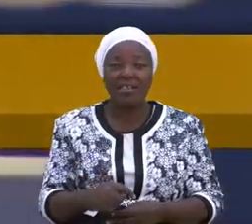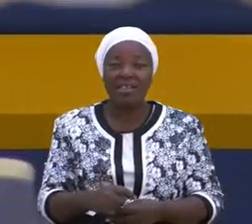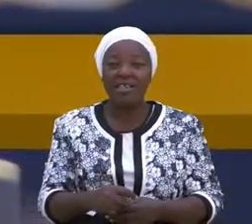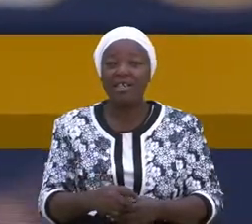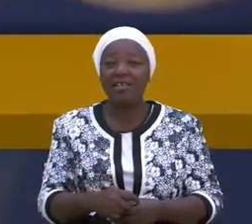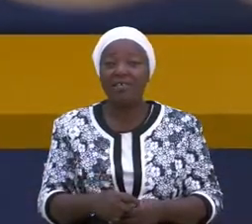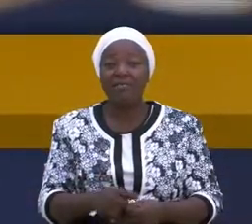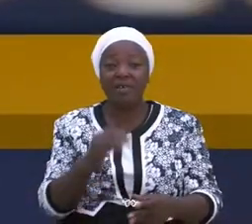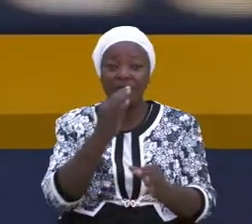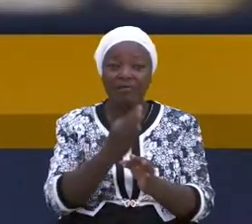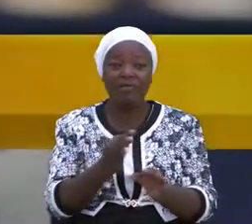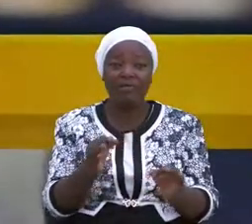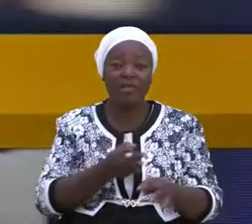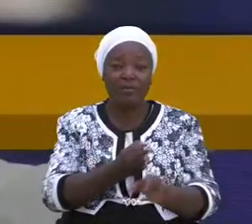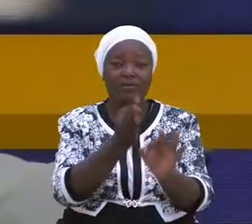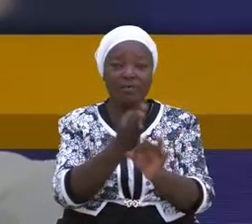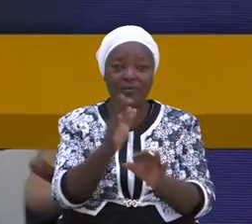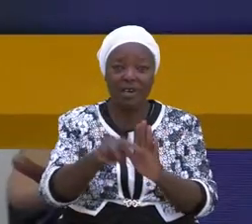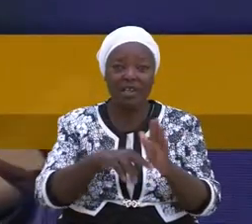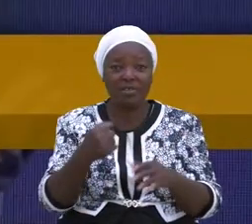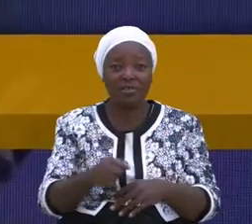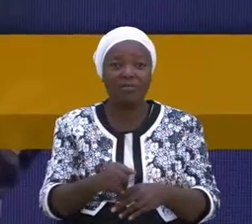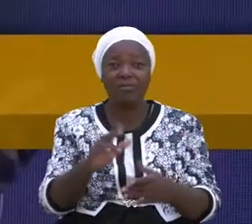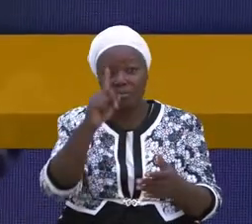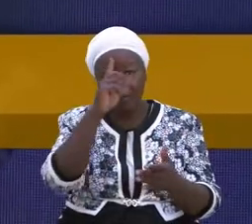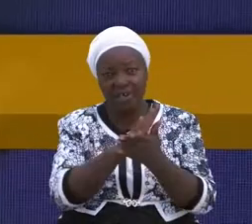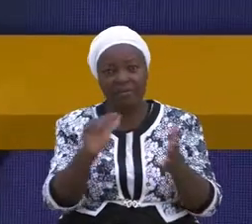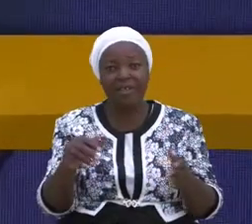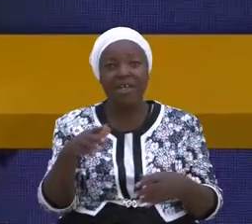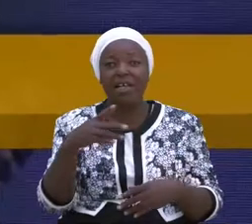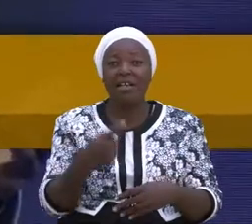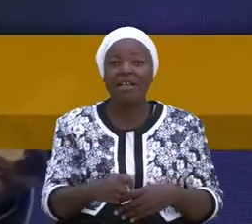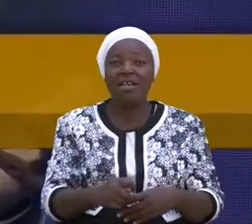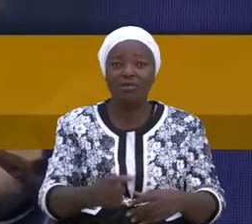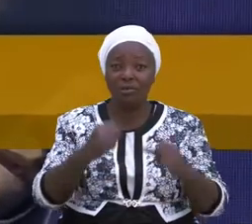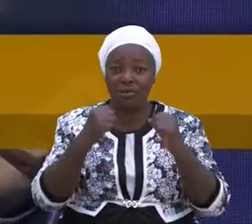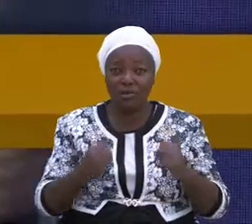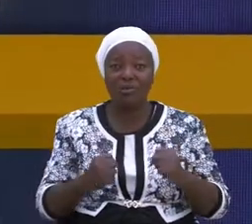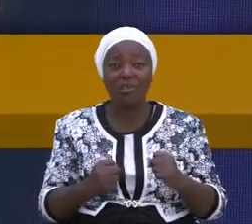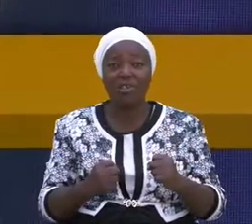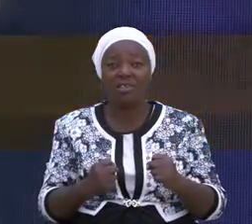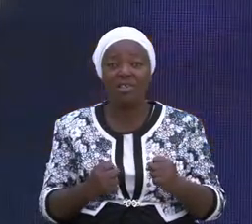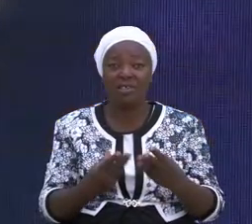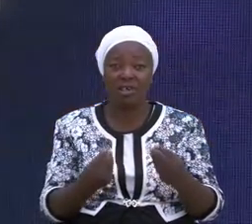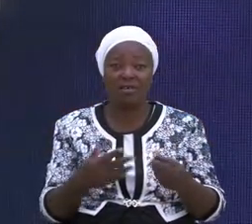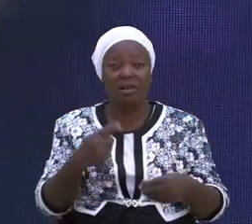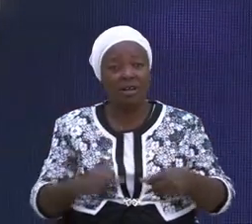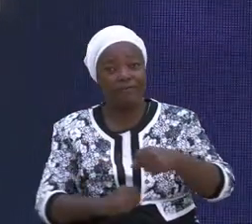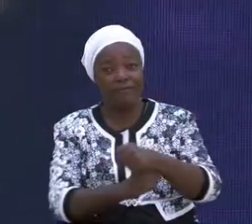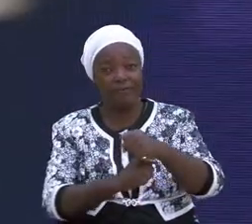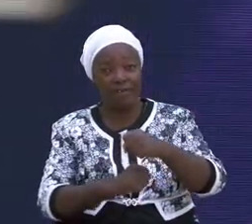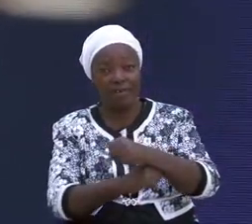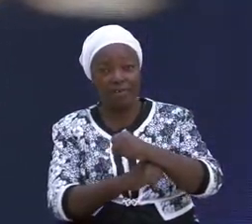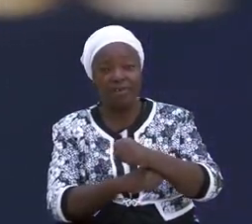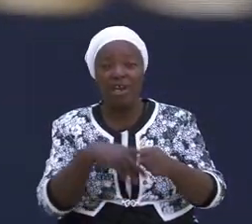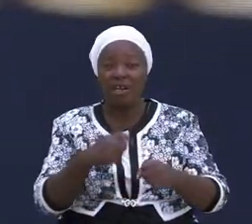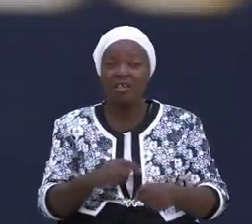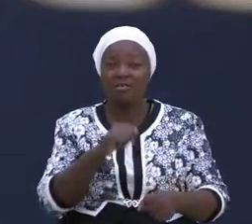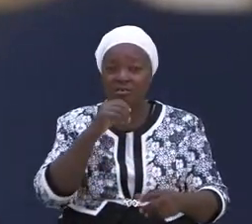believing. The solid ground. The foundation. the unshakable foundation